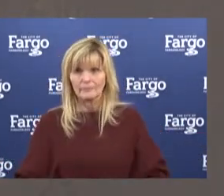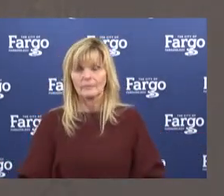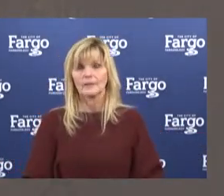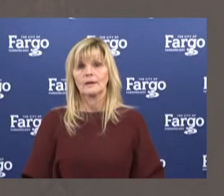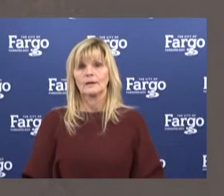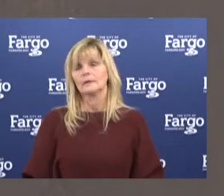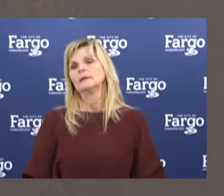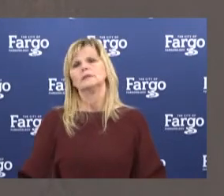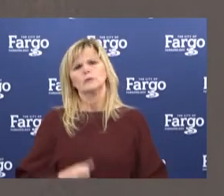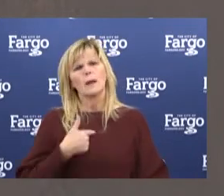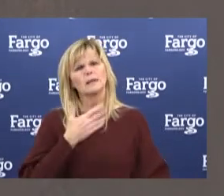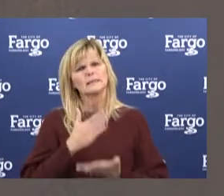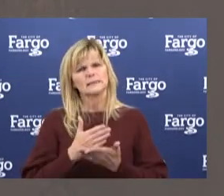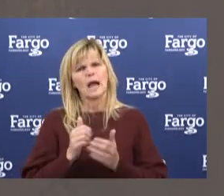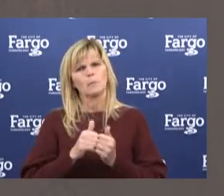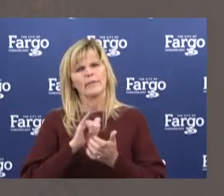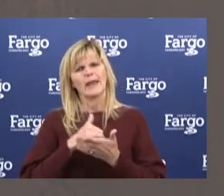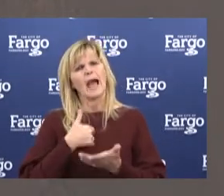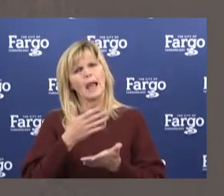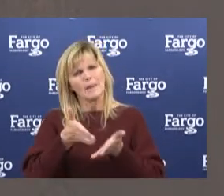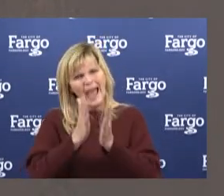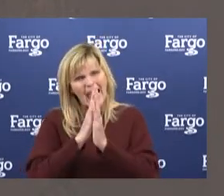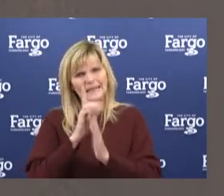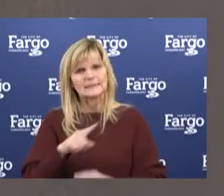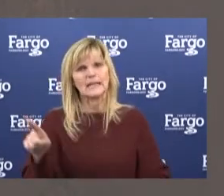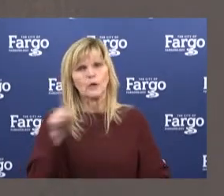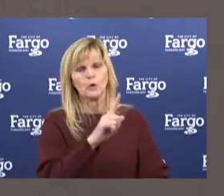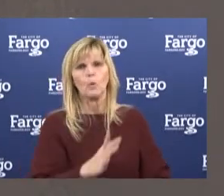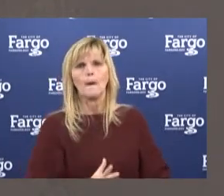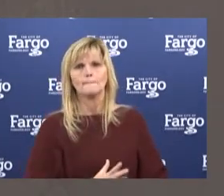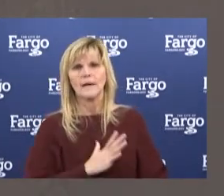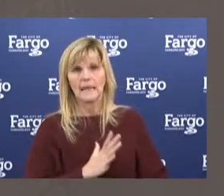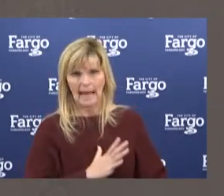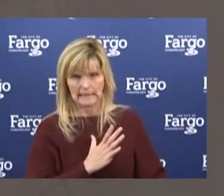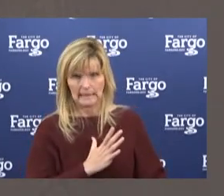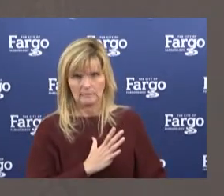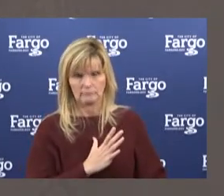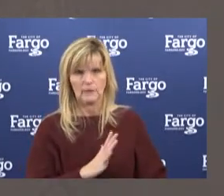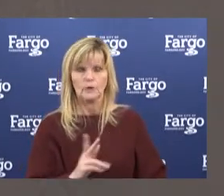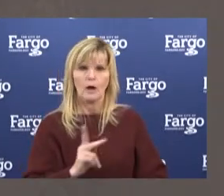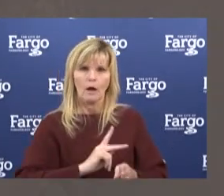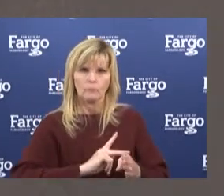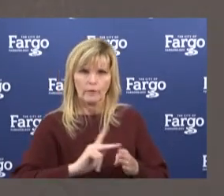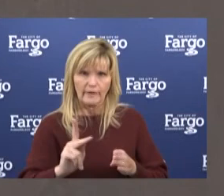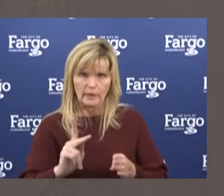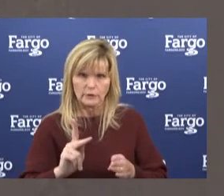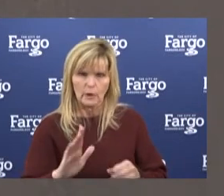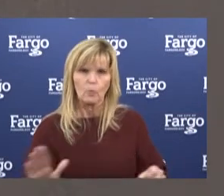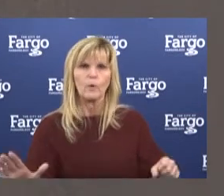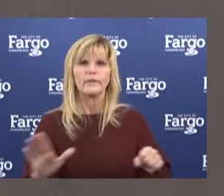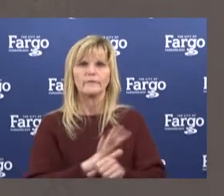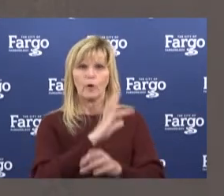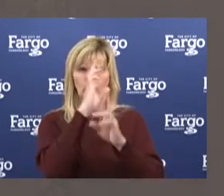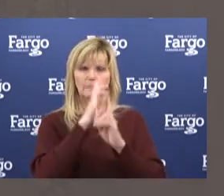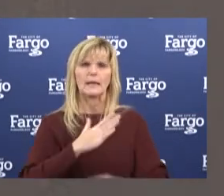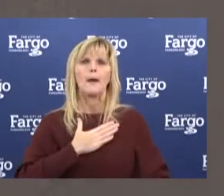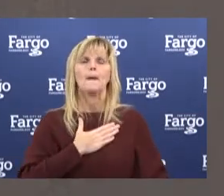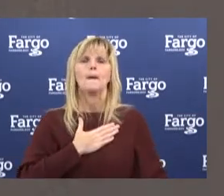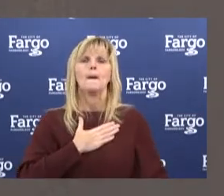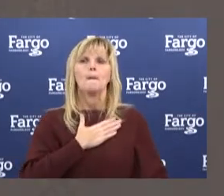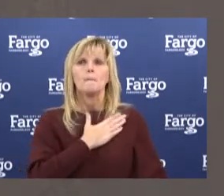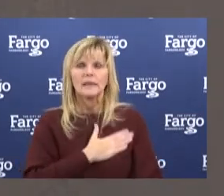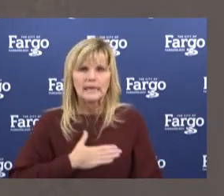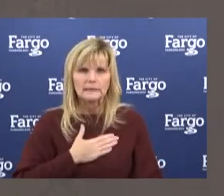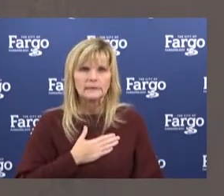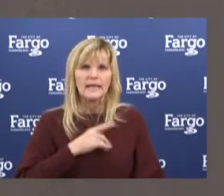I'm going to stop there, and I'm going to say I'm asking you politely, professionally, out of all due respect, please, if you are I call you a